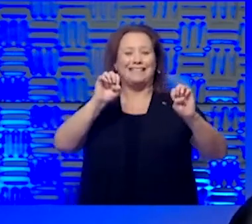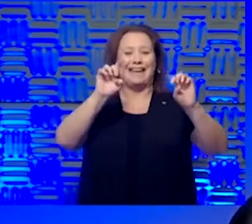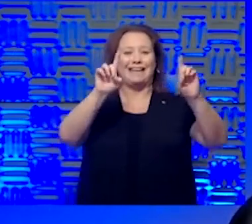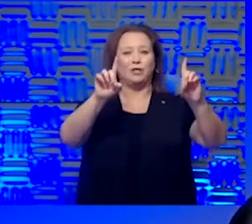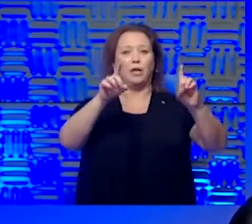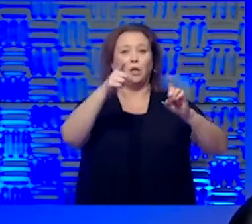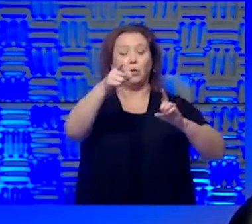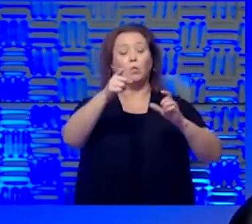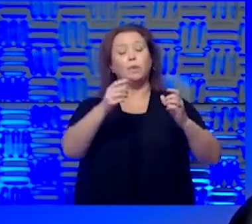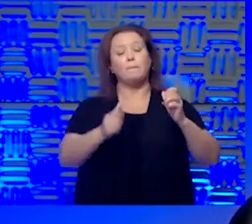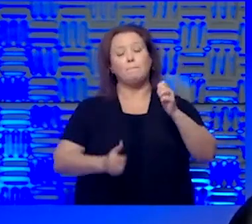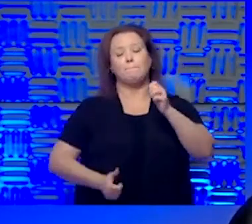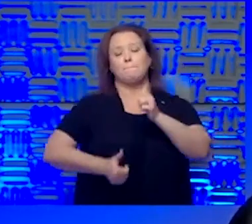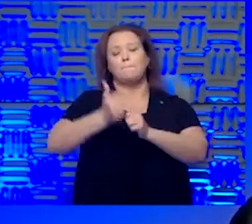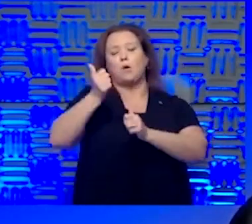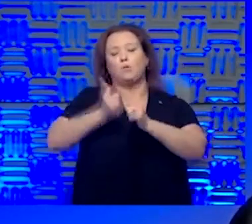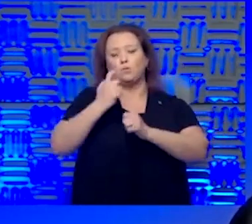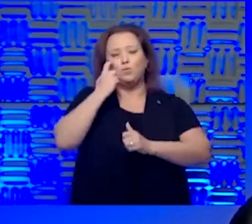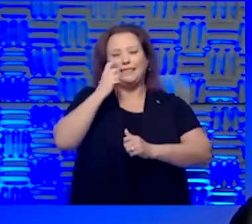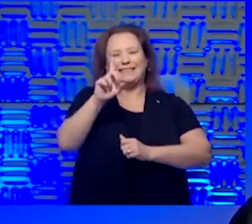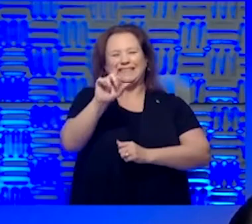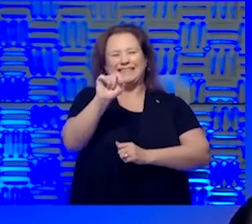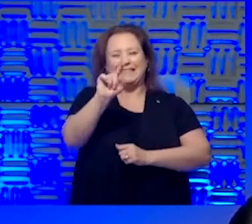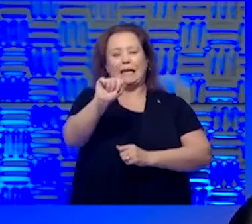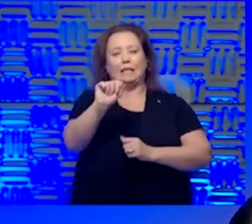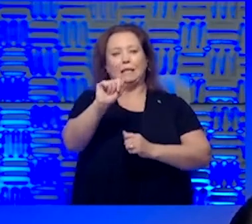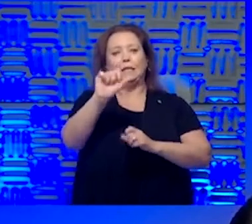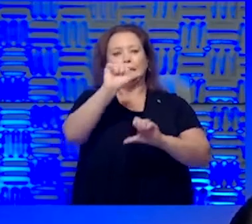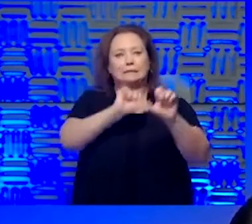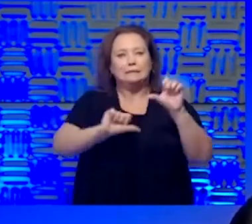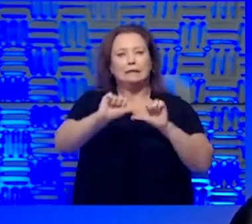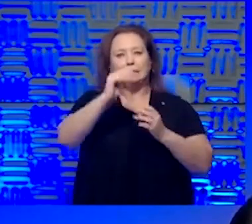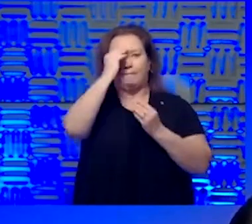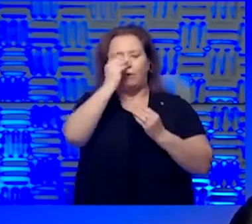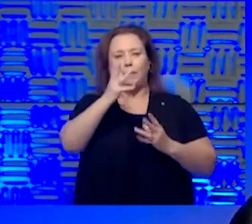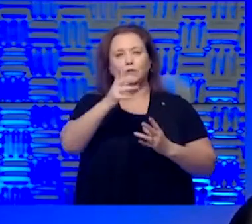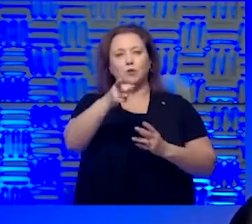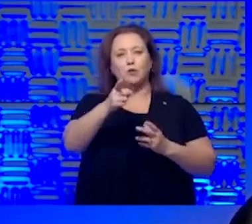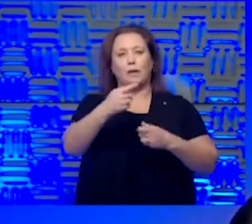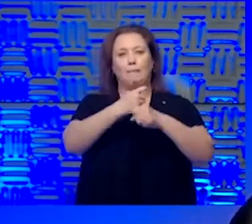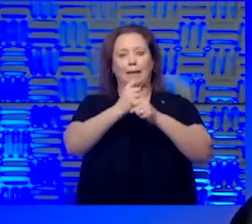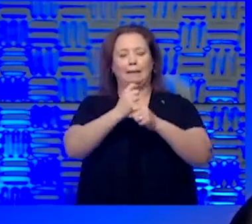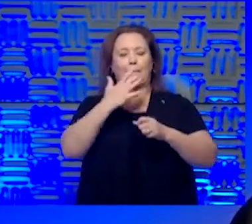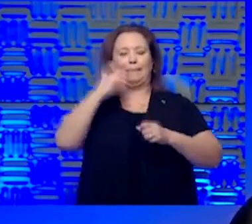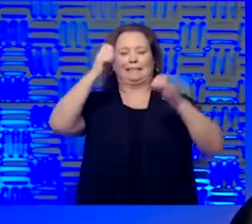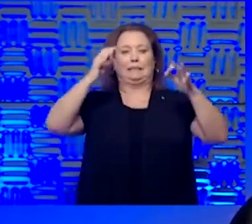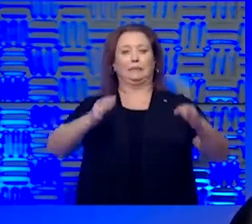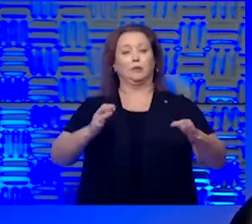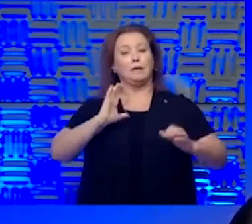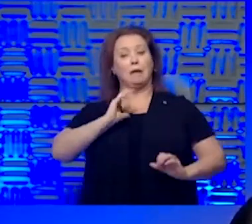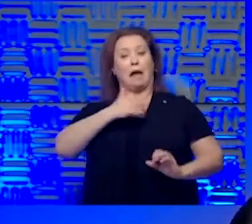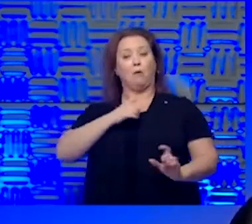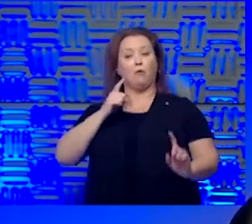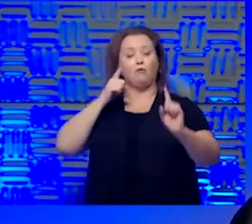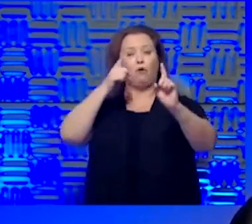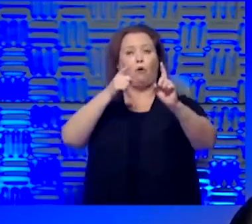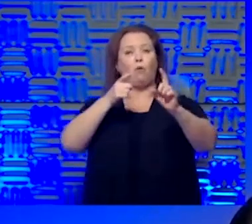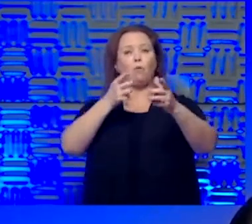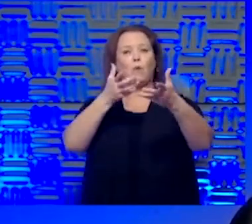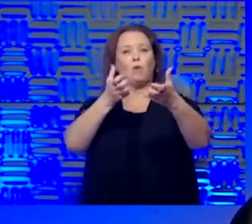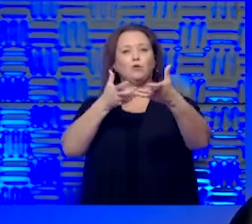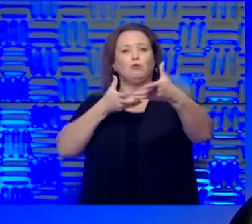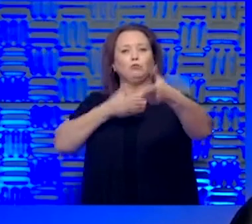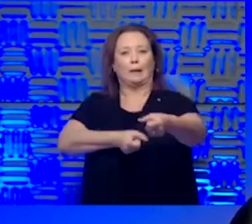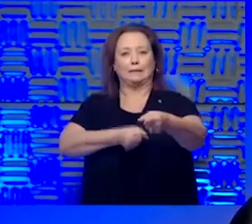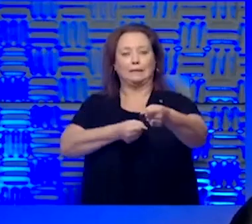most up-to-date, accurate science so you can make the most informed decision. Because as Alan said, our goal is to gain your trust to